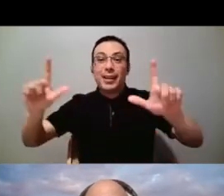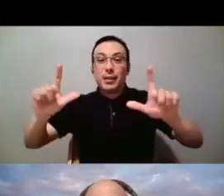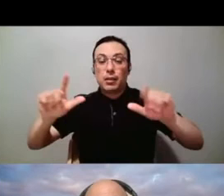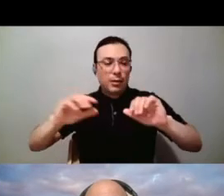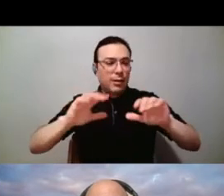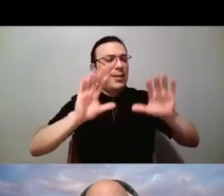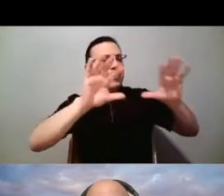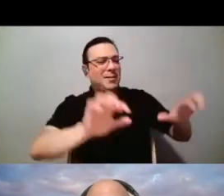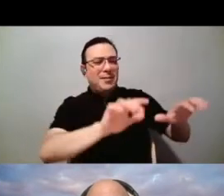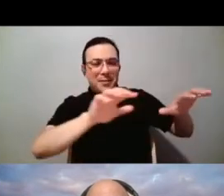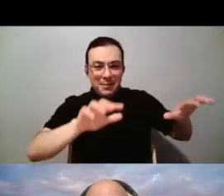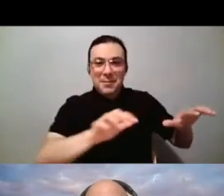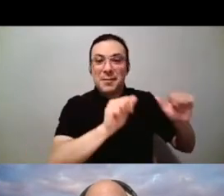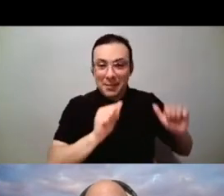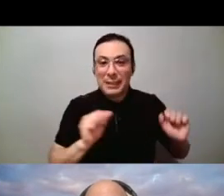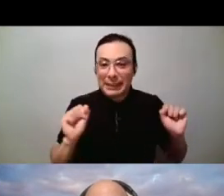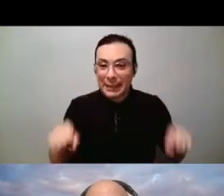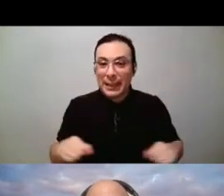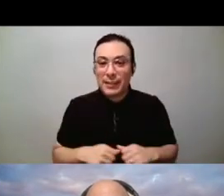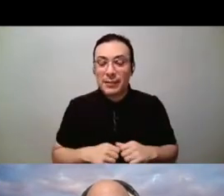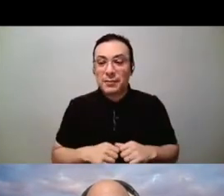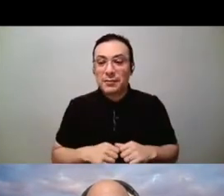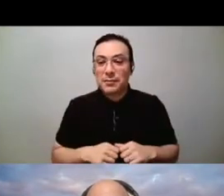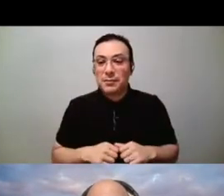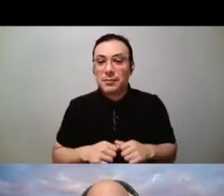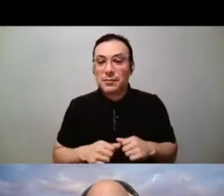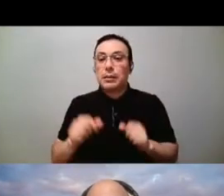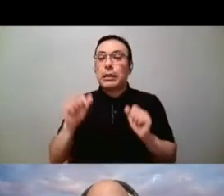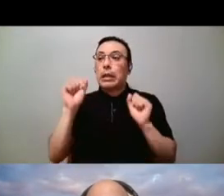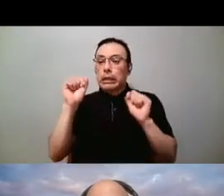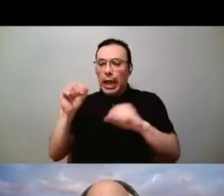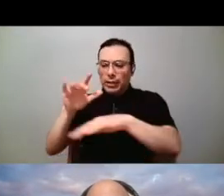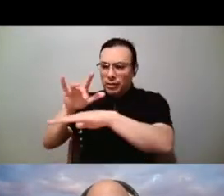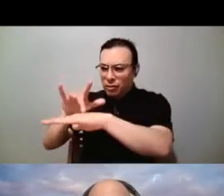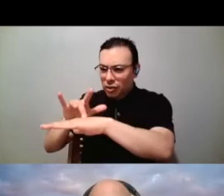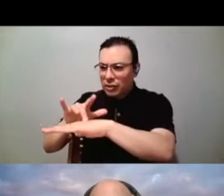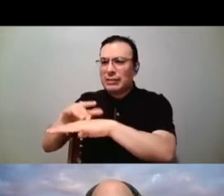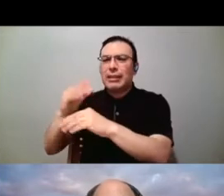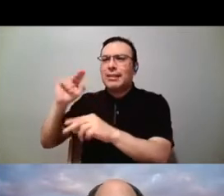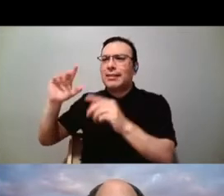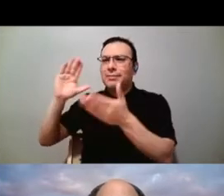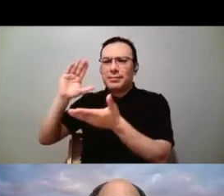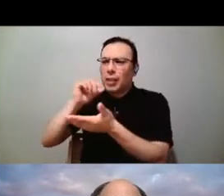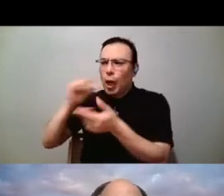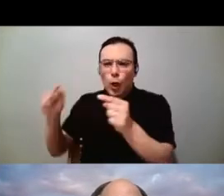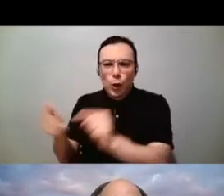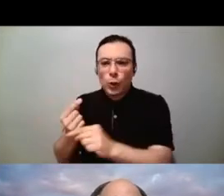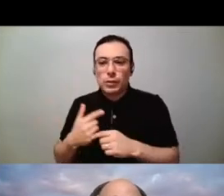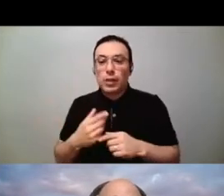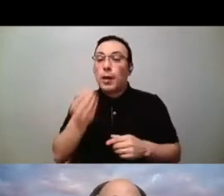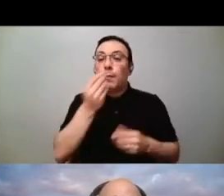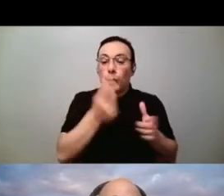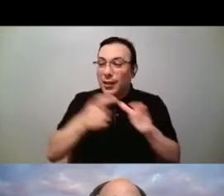nods, harm reduced healing touch, delivered meals and transferred coin,